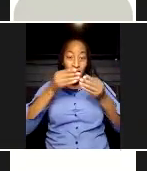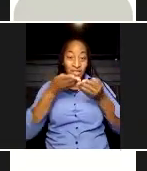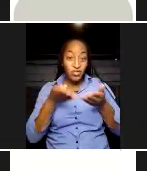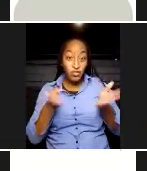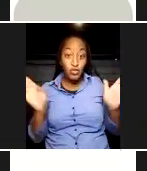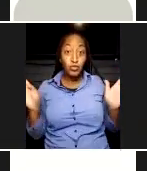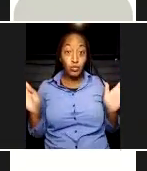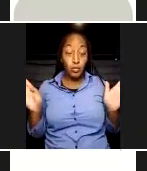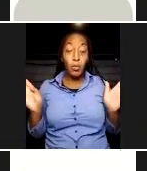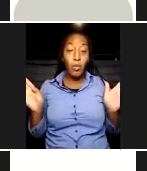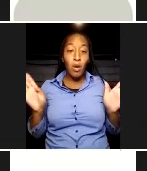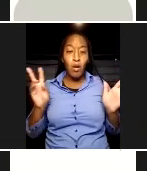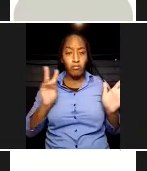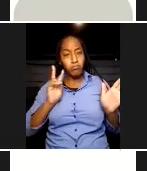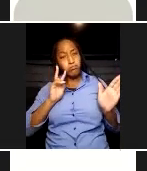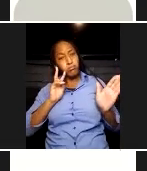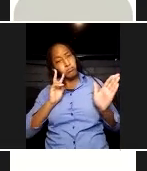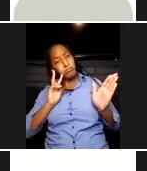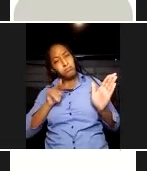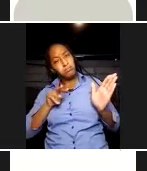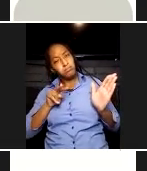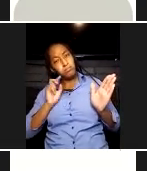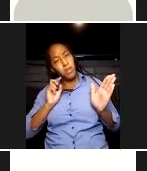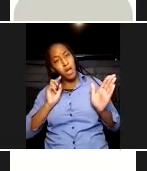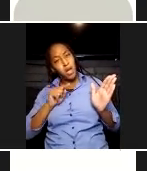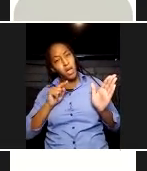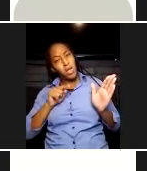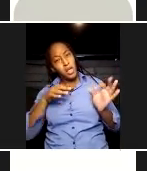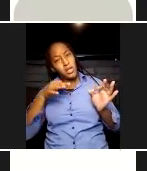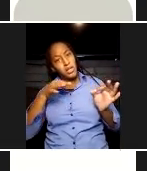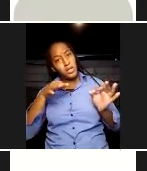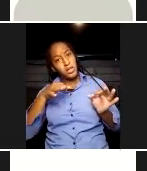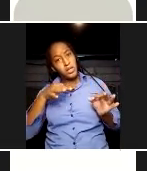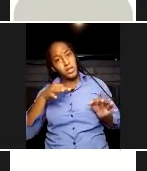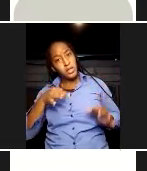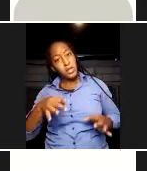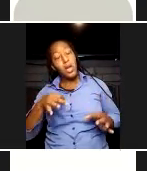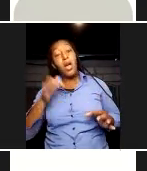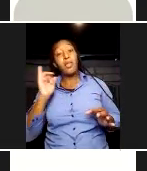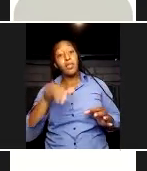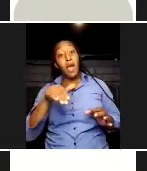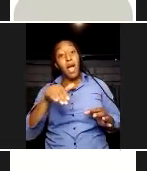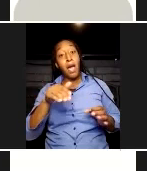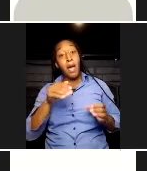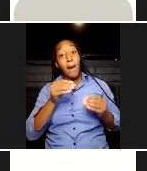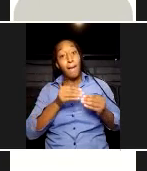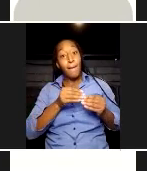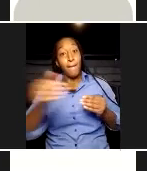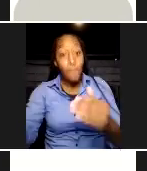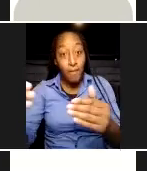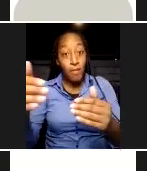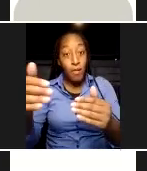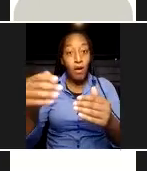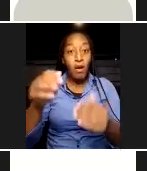moving object, momentum is one of those properties that we often utilize. And we'll look